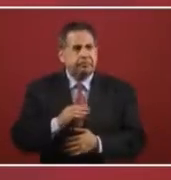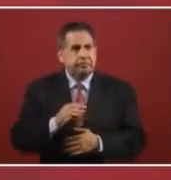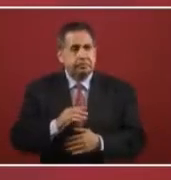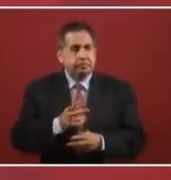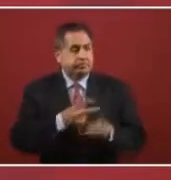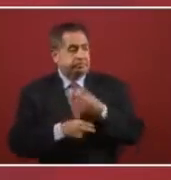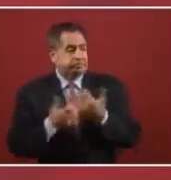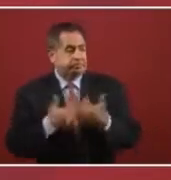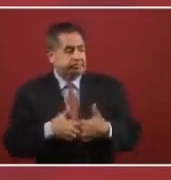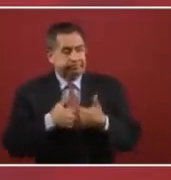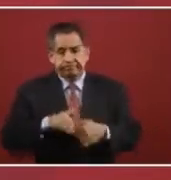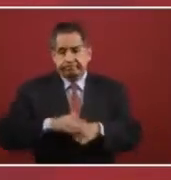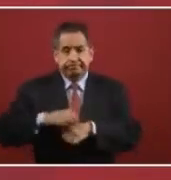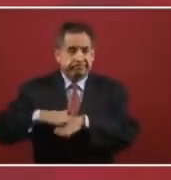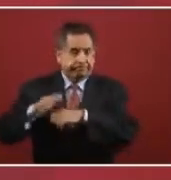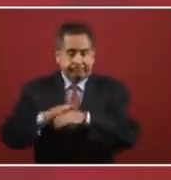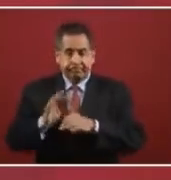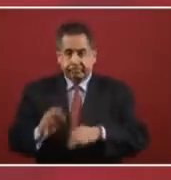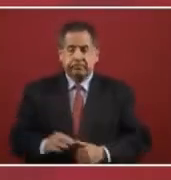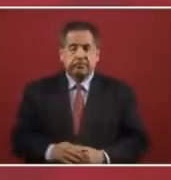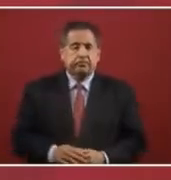we have more production.